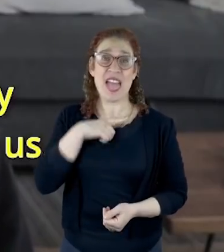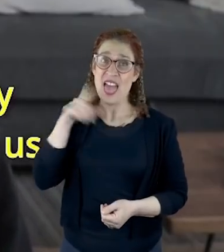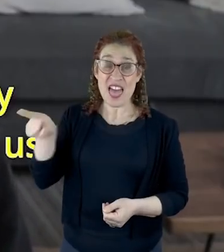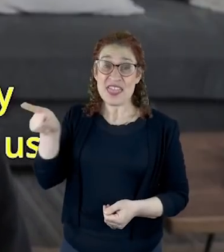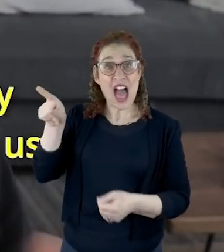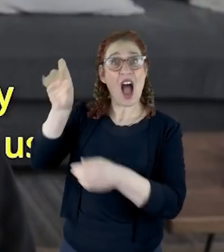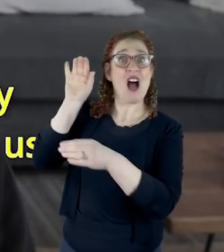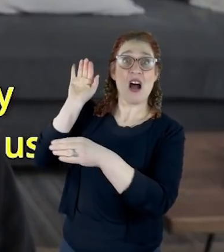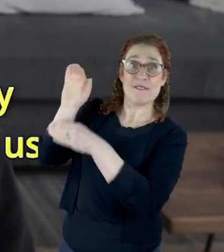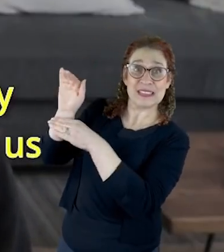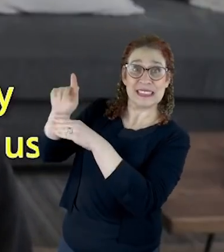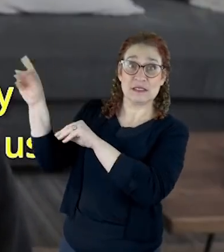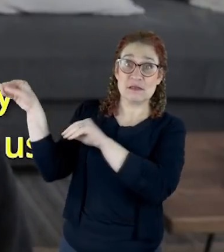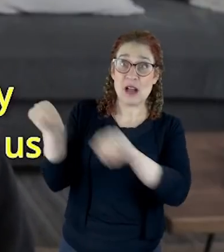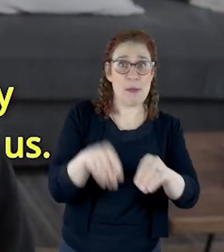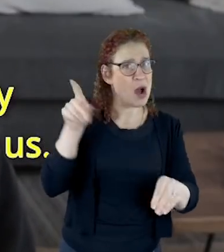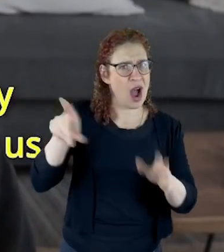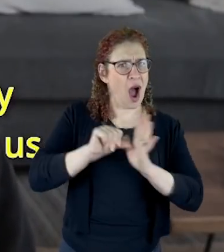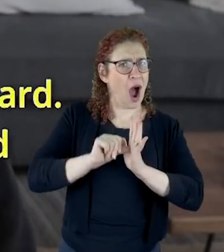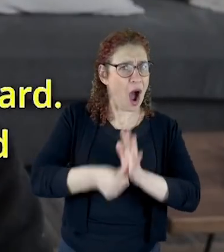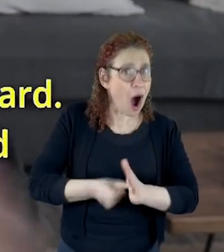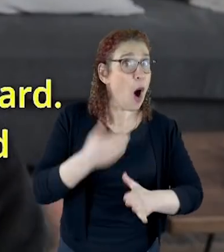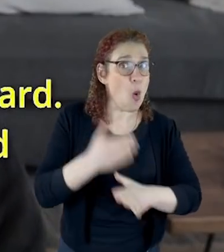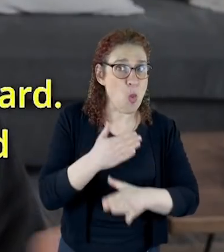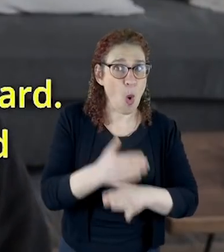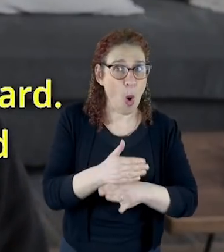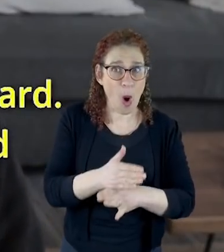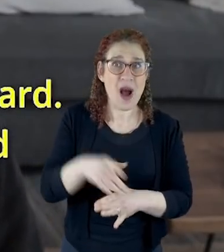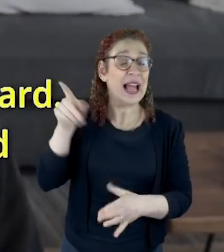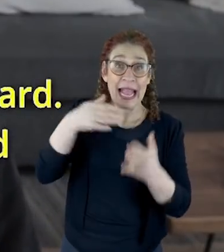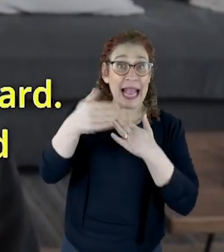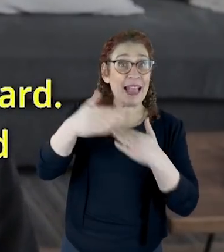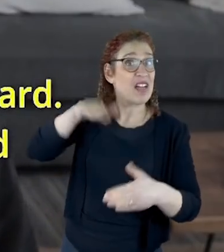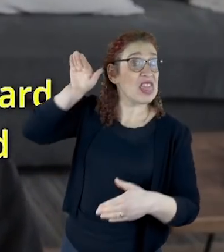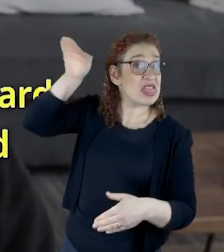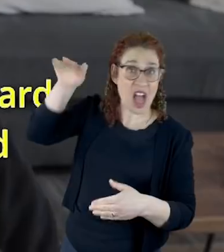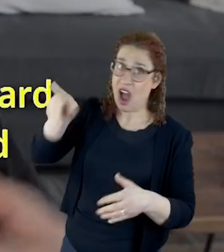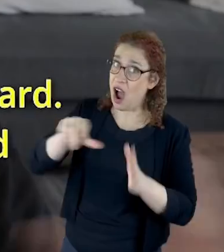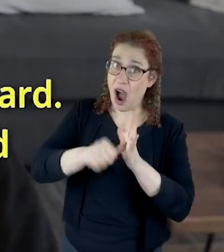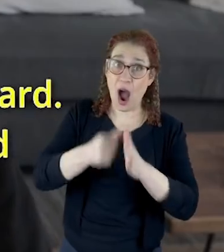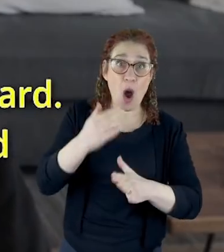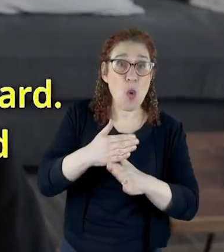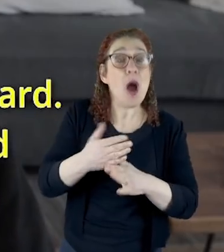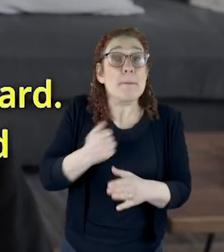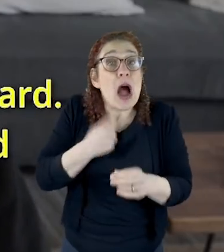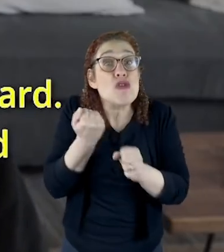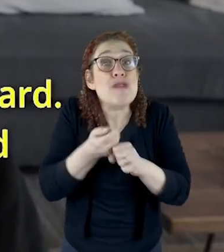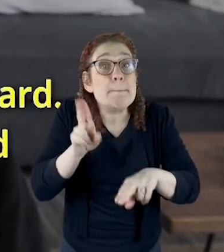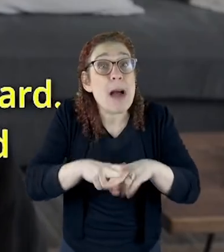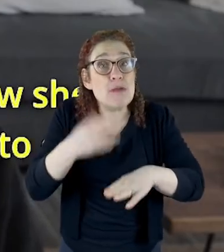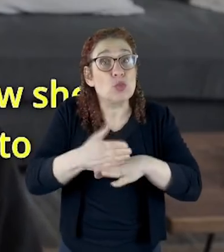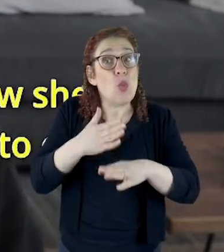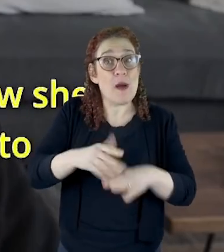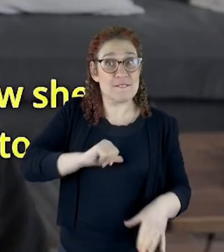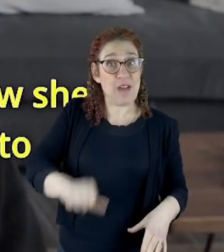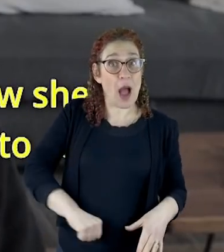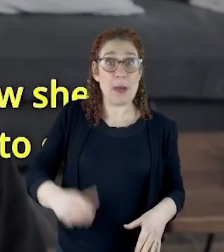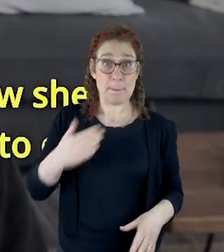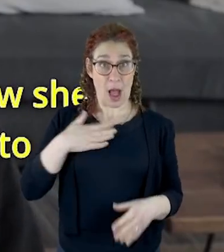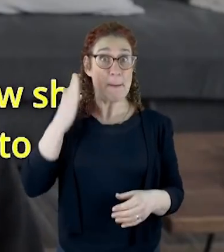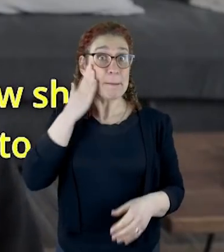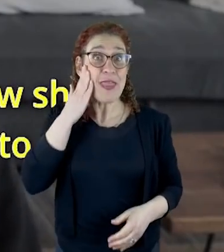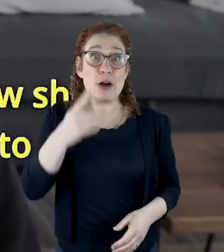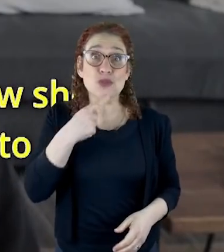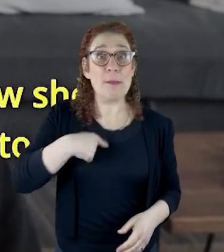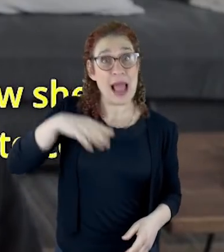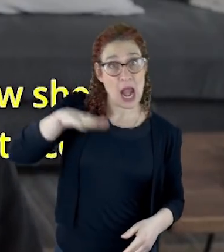they worked really hard to provide food for us, and they were used to working really hard. My grandparents were farmers, and my mum used to